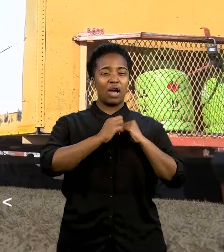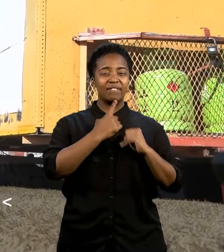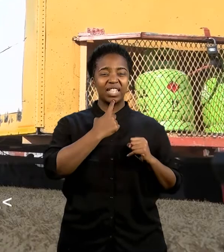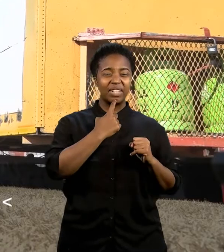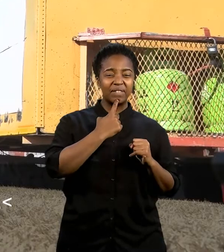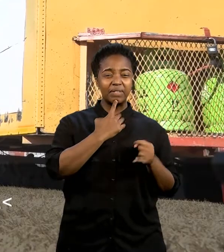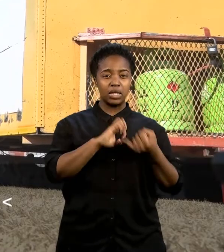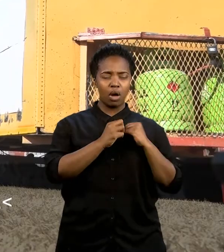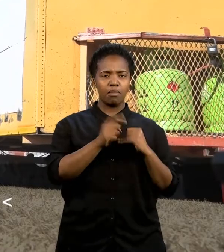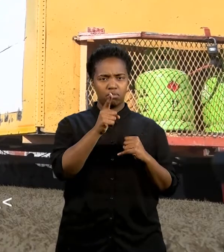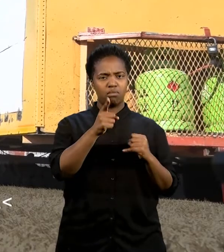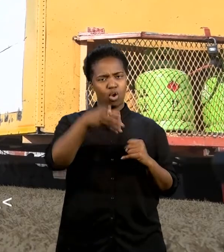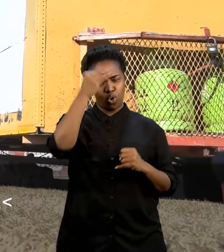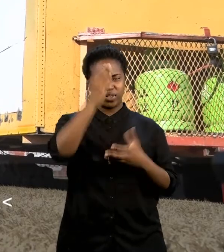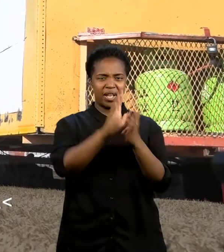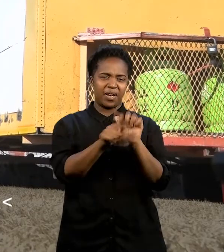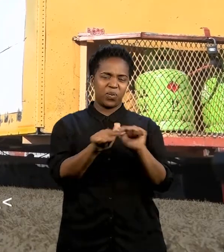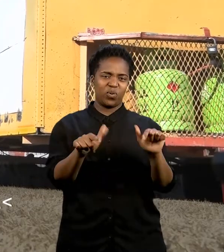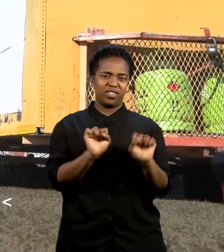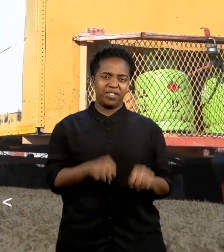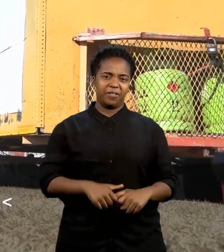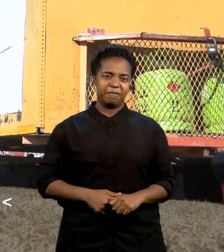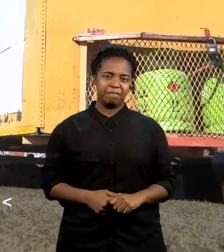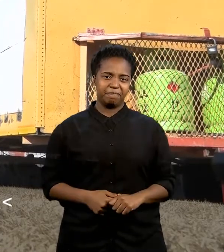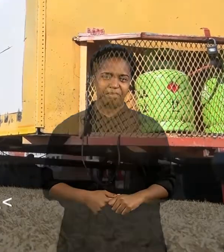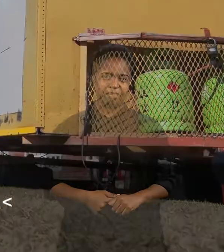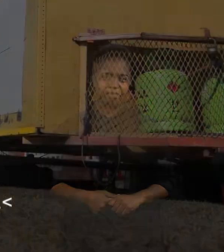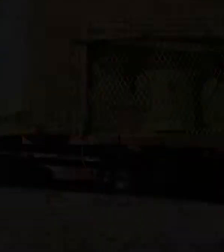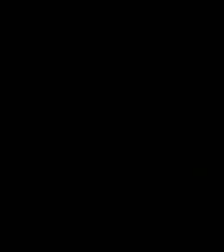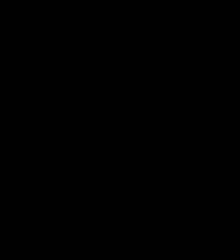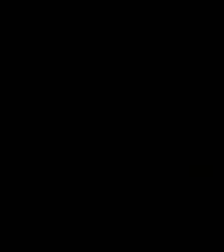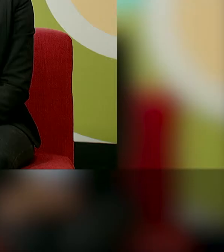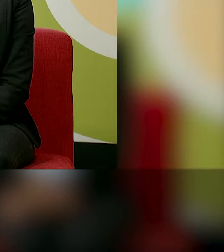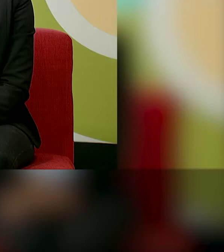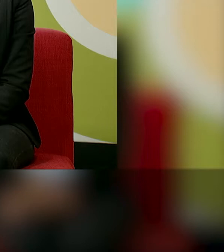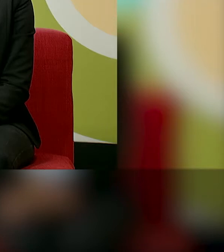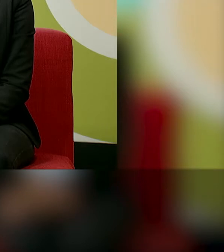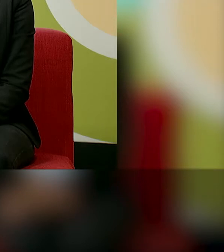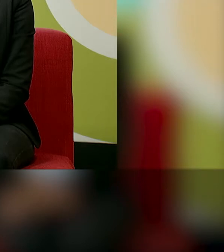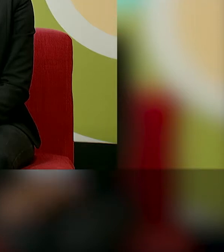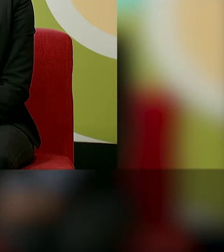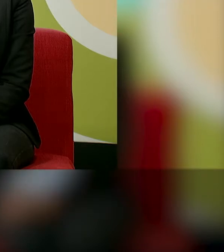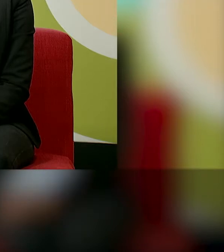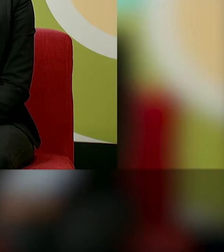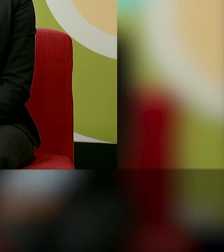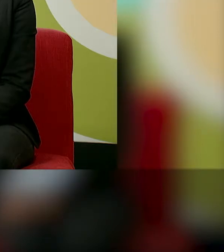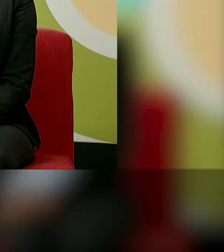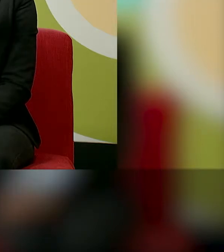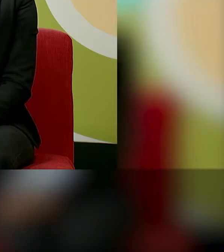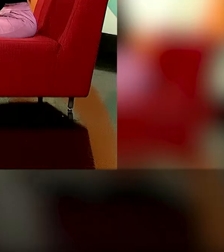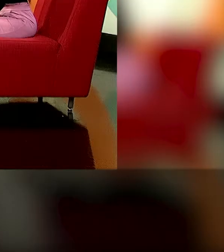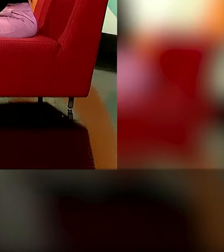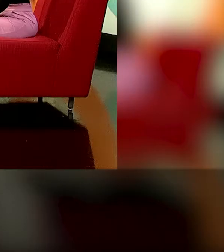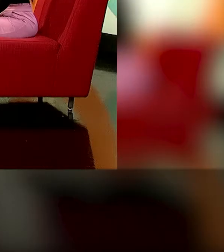nathi si-trya ukuba accommodate njengabantu abazwayo. Ke a bona hore o bala IT